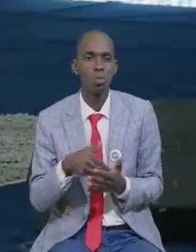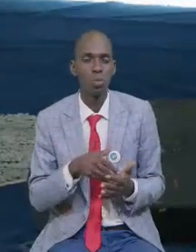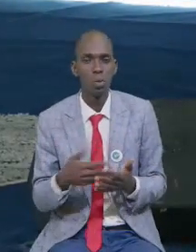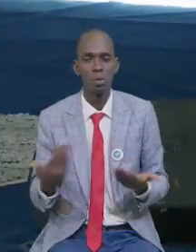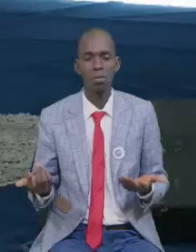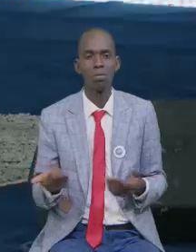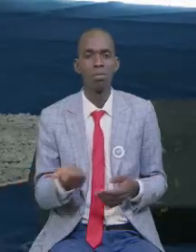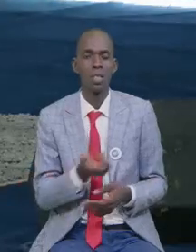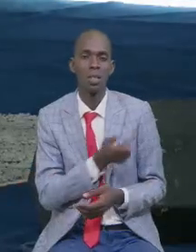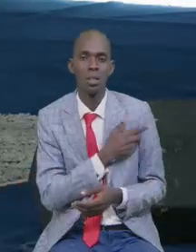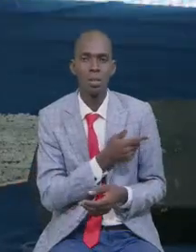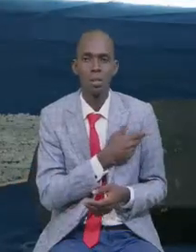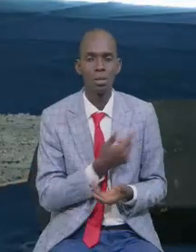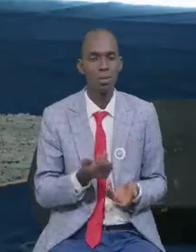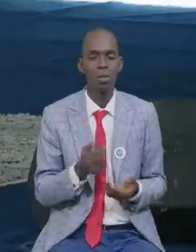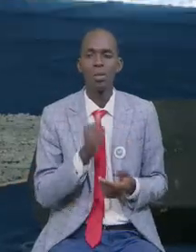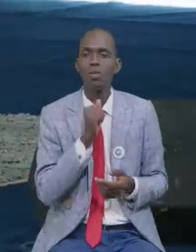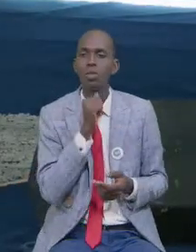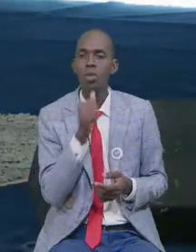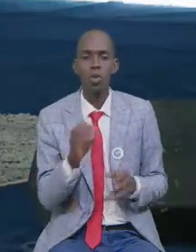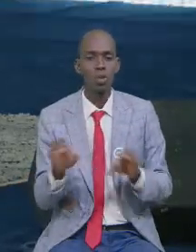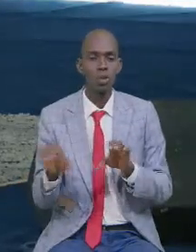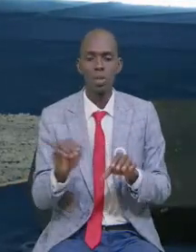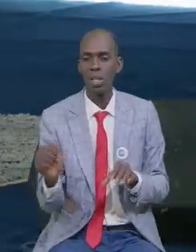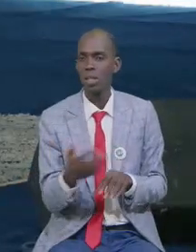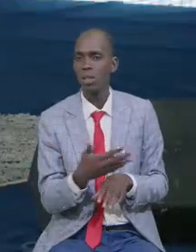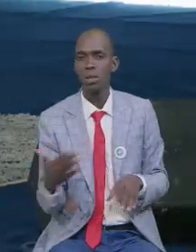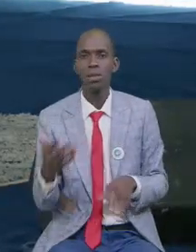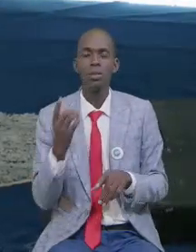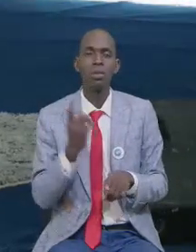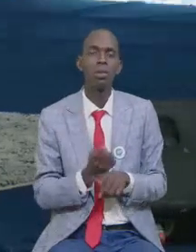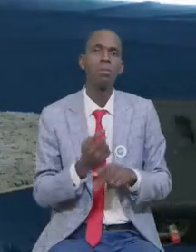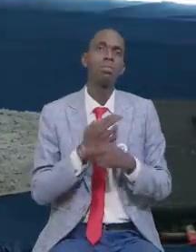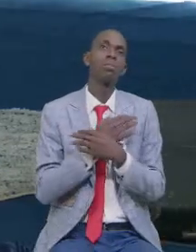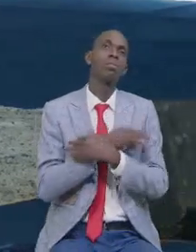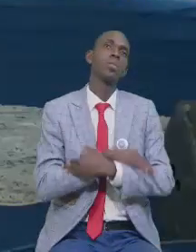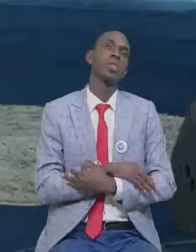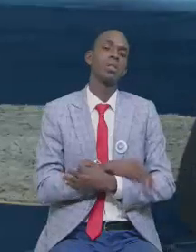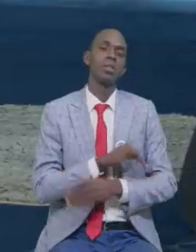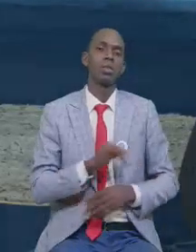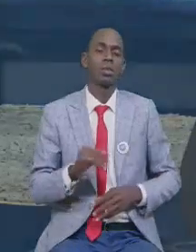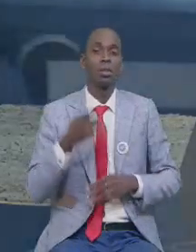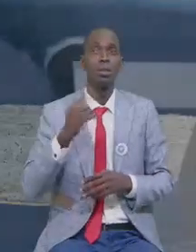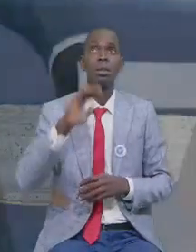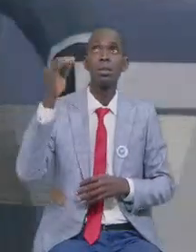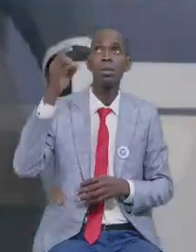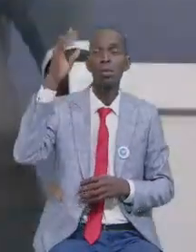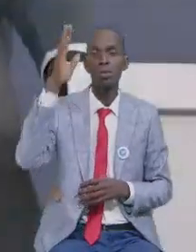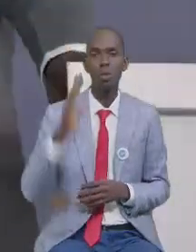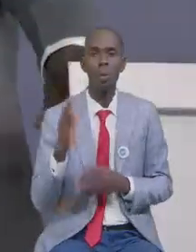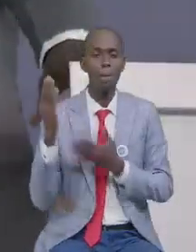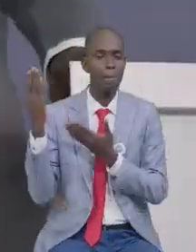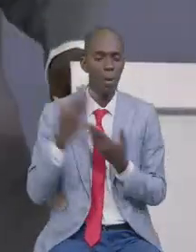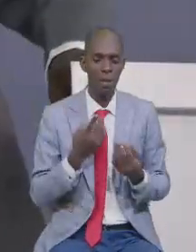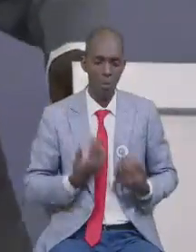lethargic, not doing anything, laid back, the grace of God brings the fire